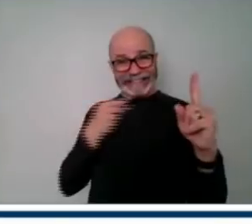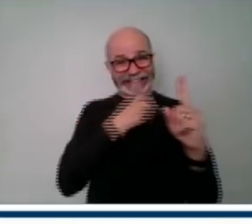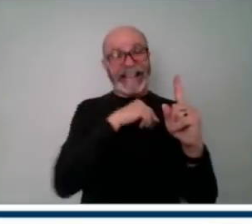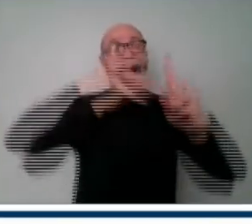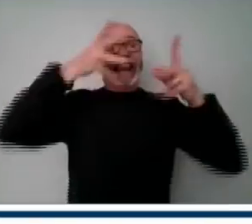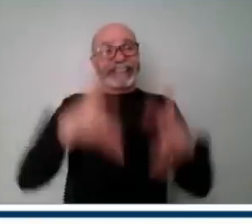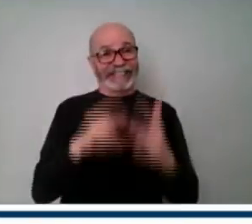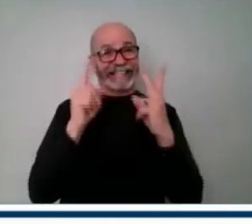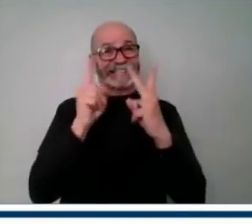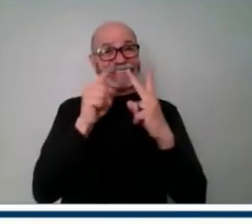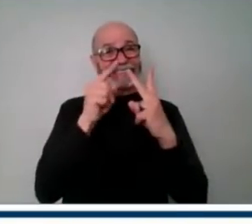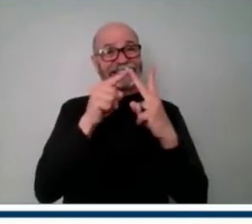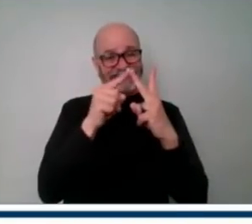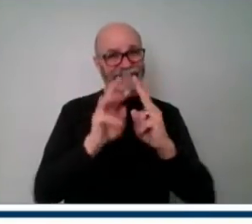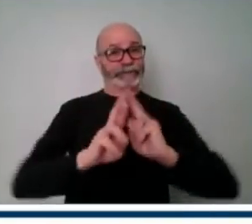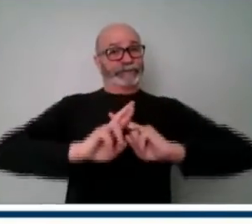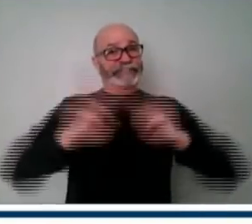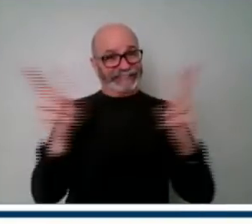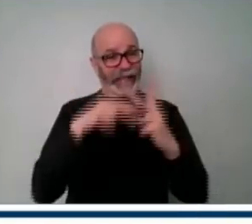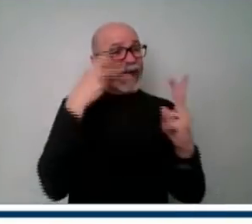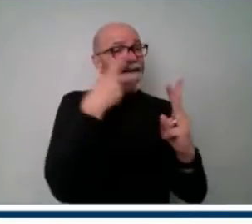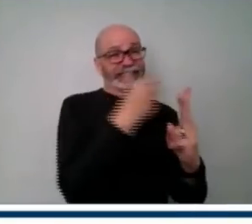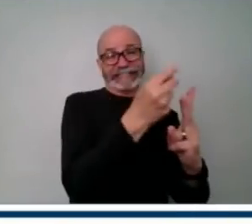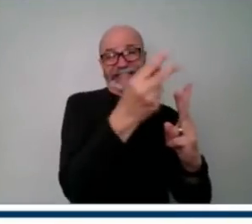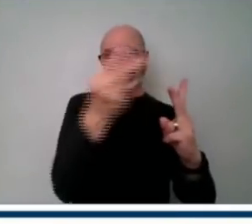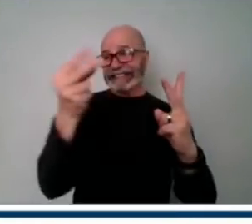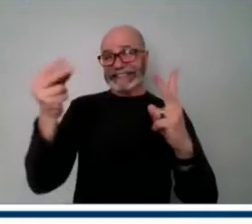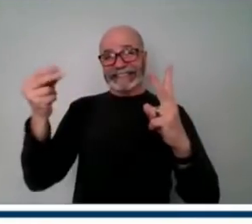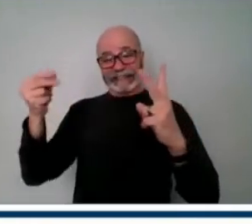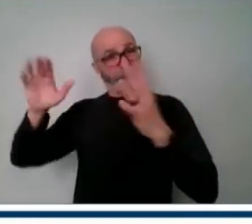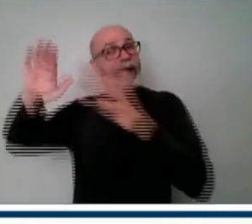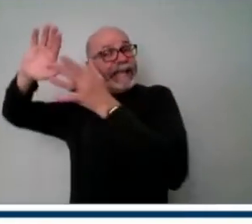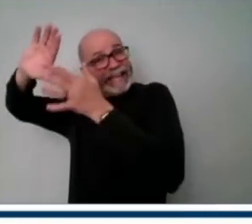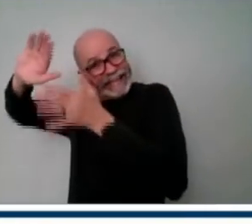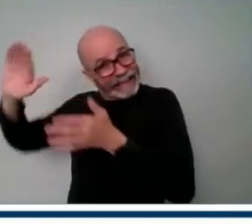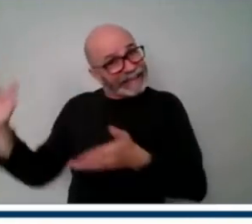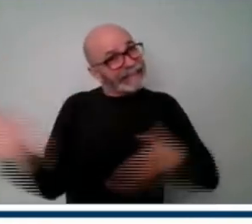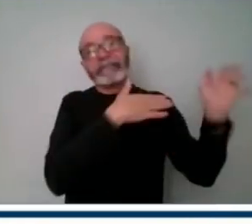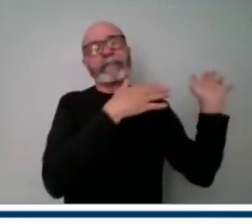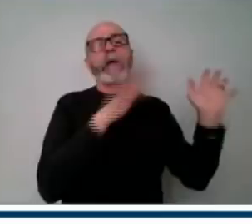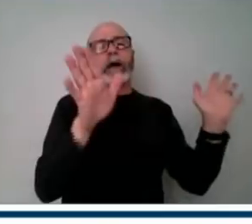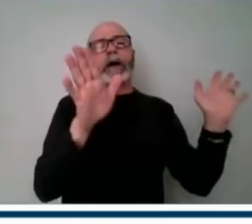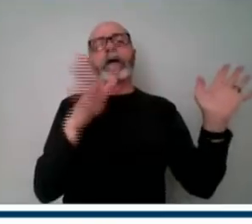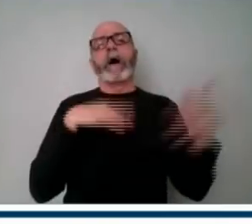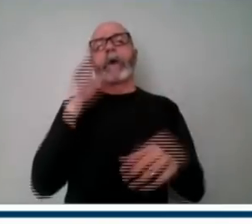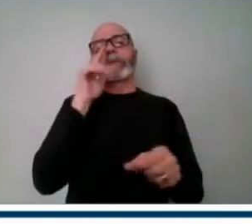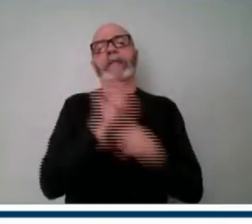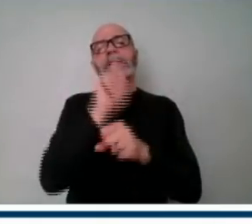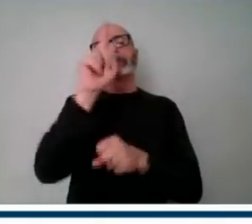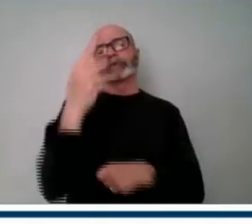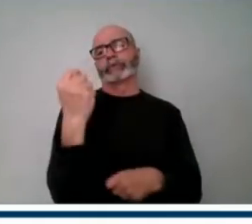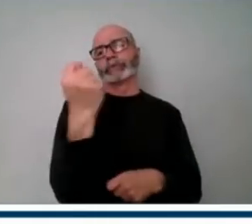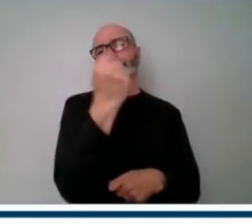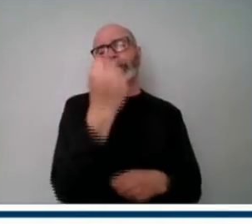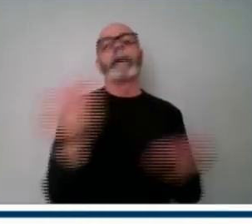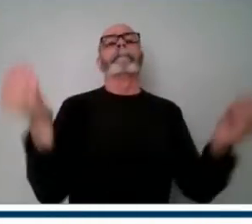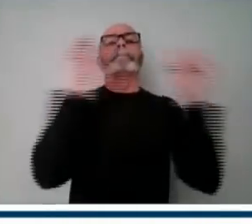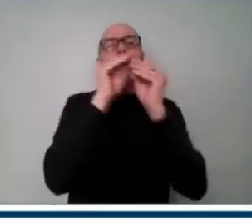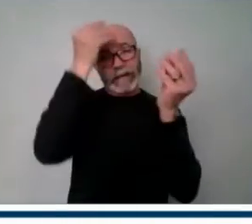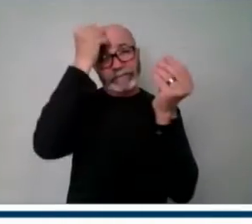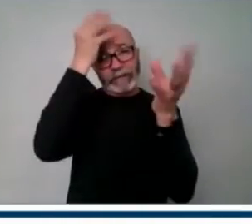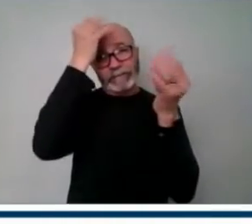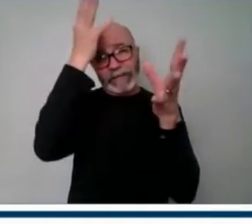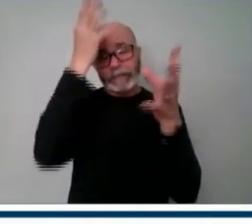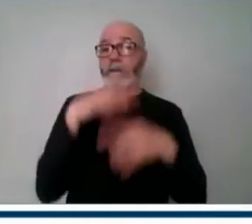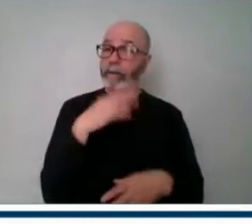June into June. We'll present more details on Tuesday, but we're now on a projection. And again, we have to remember this is always